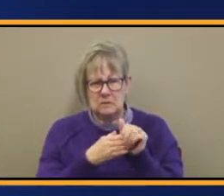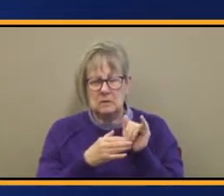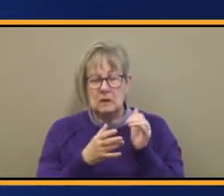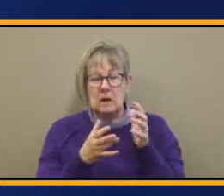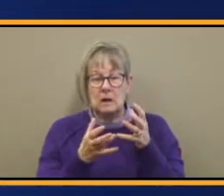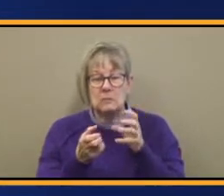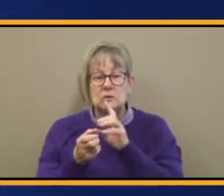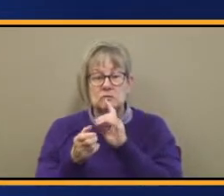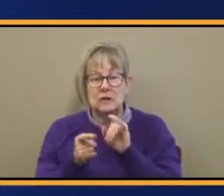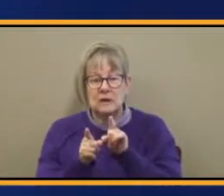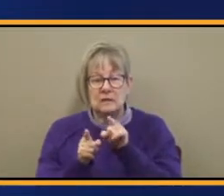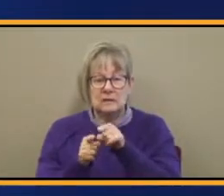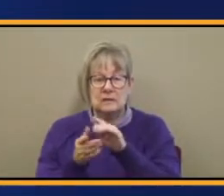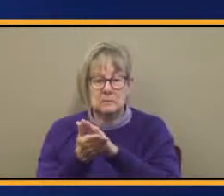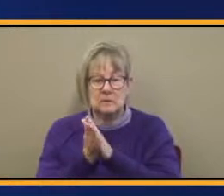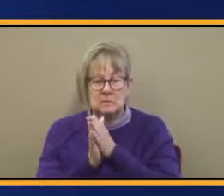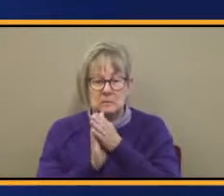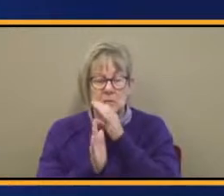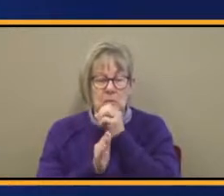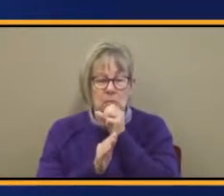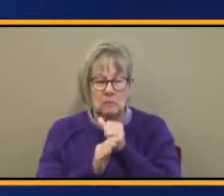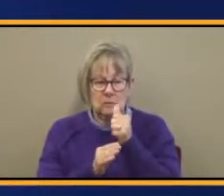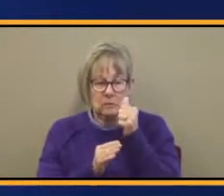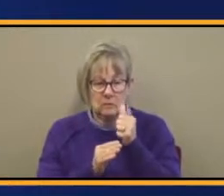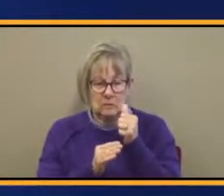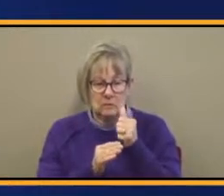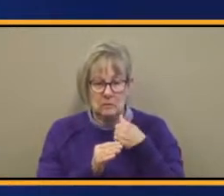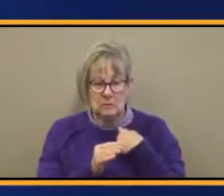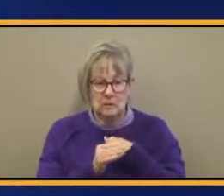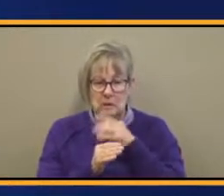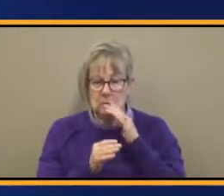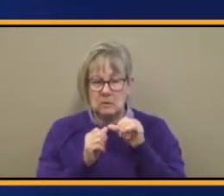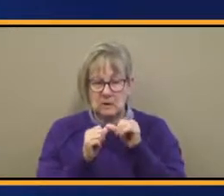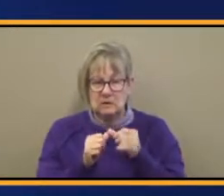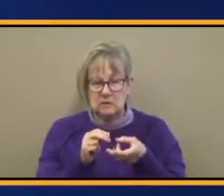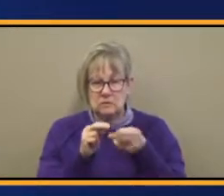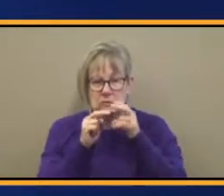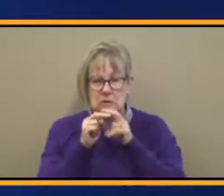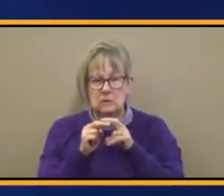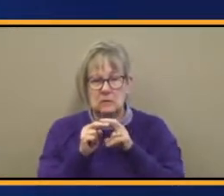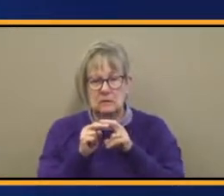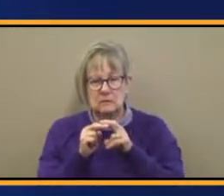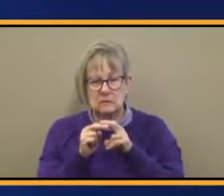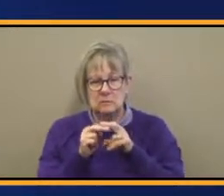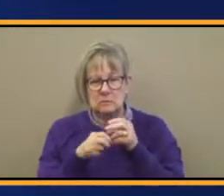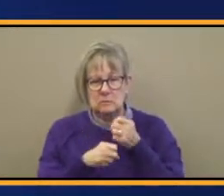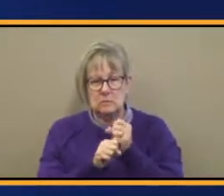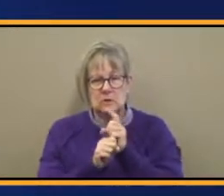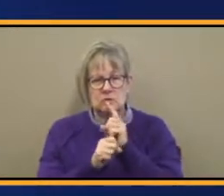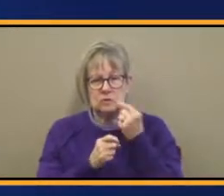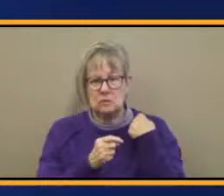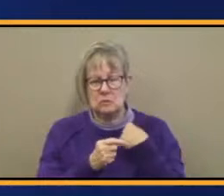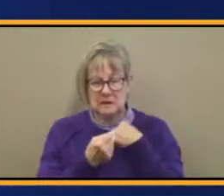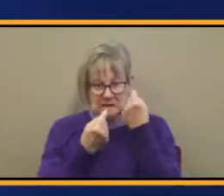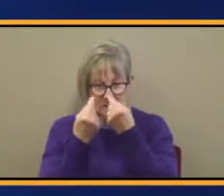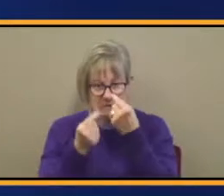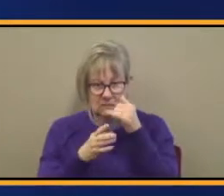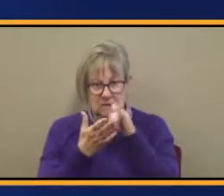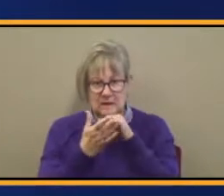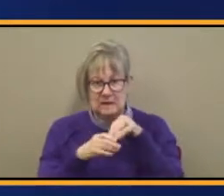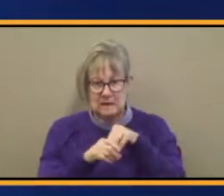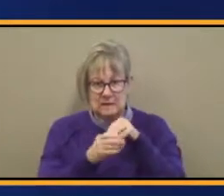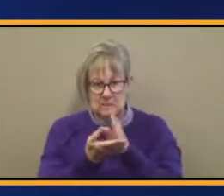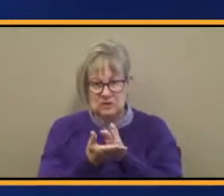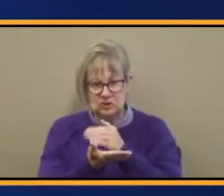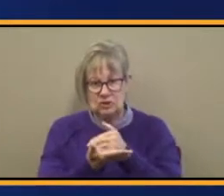older, I think that number will continue to increase, and we got to make sure we take that into consideration when we're looking at that.